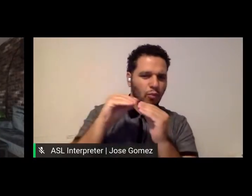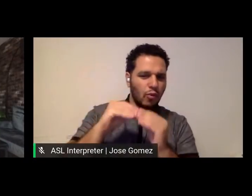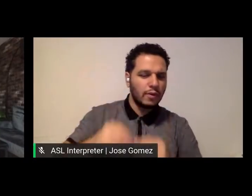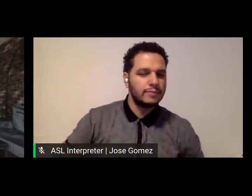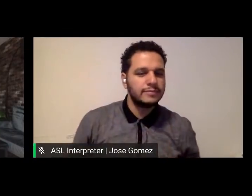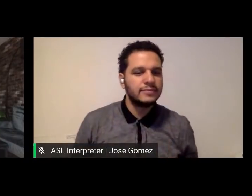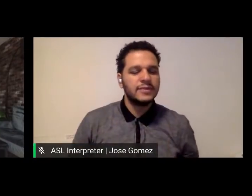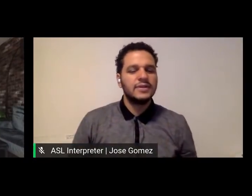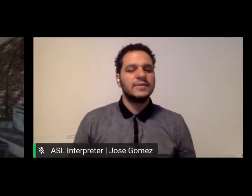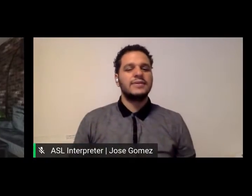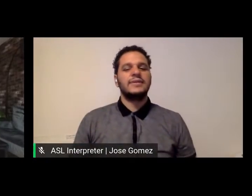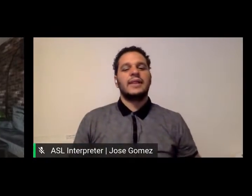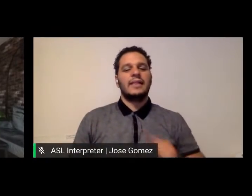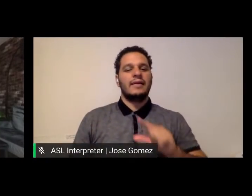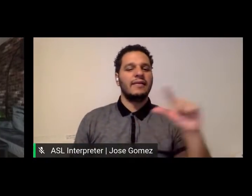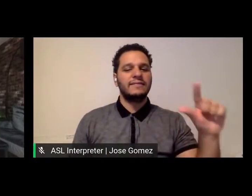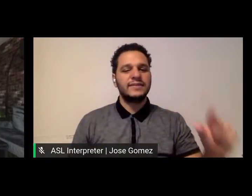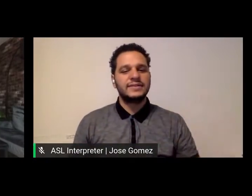and to the left.